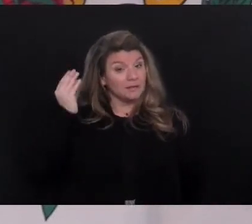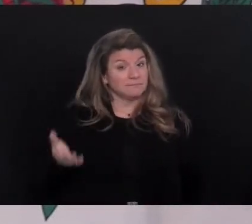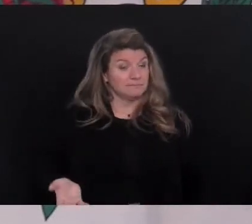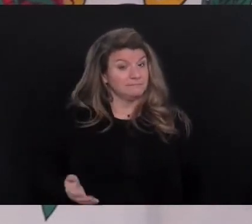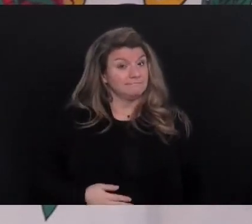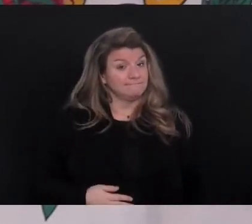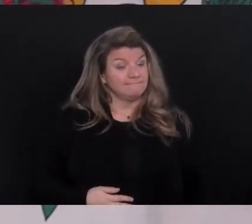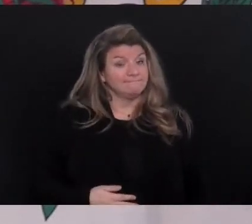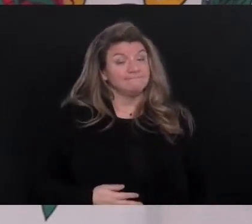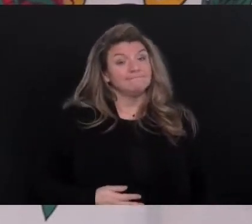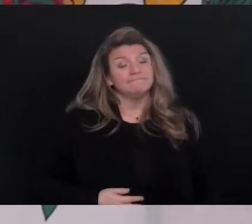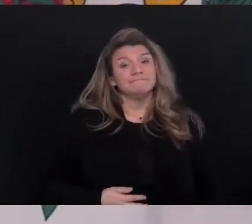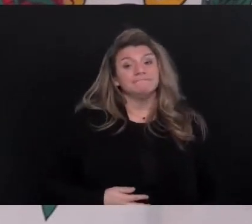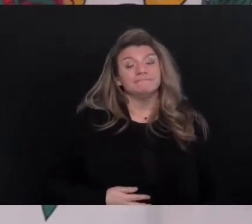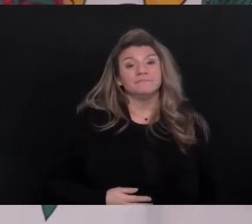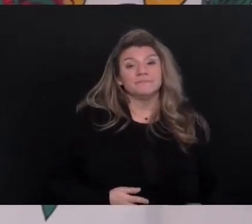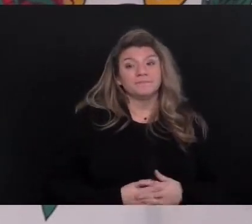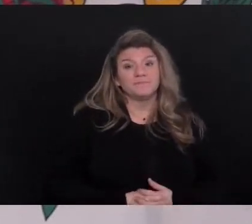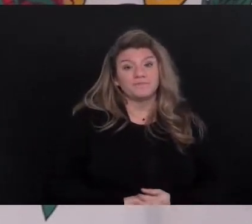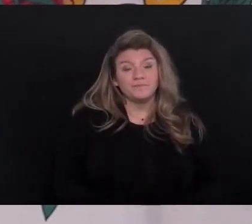it.